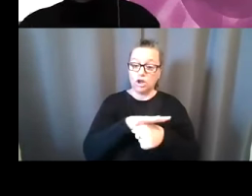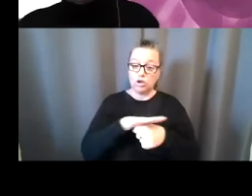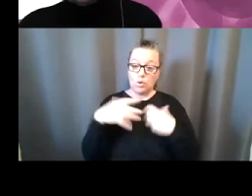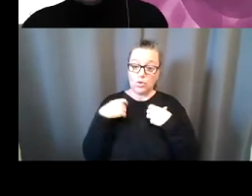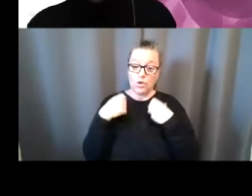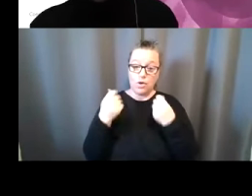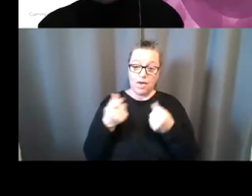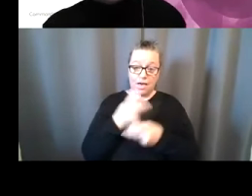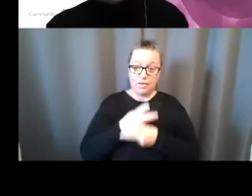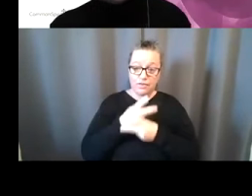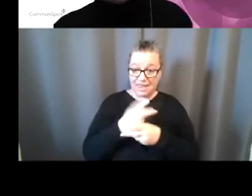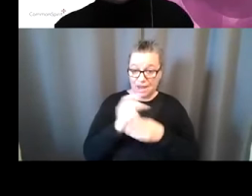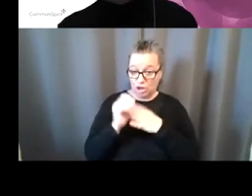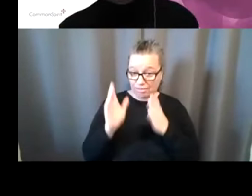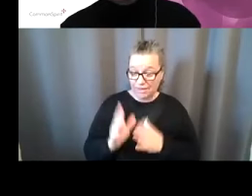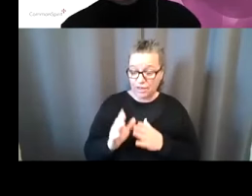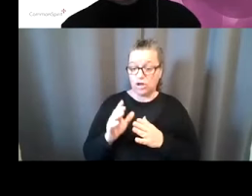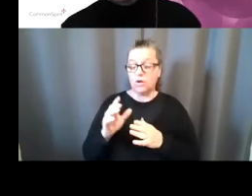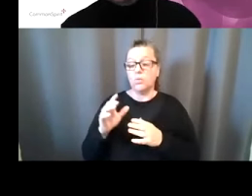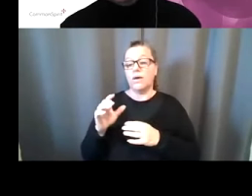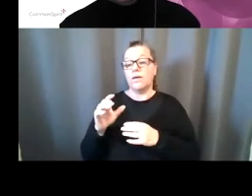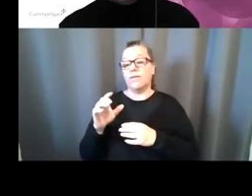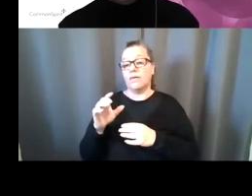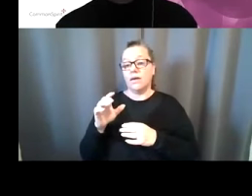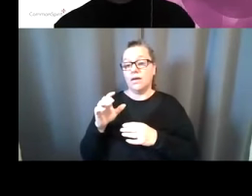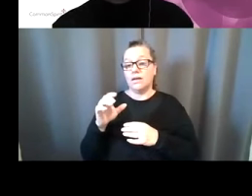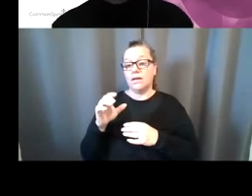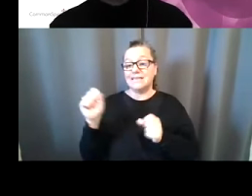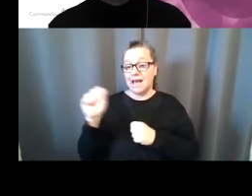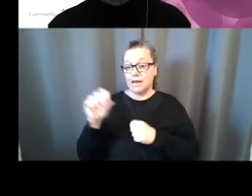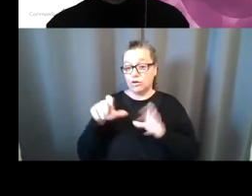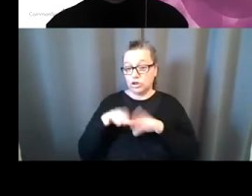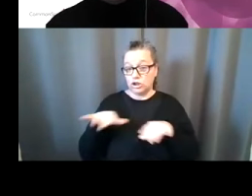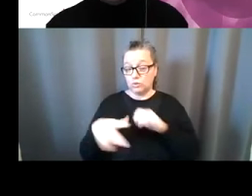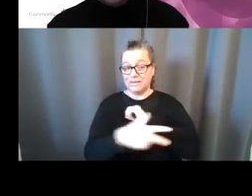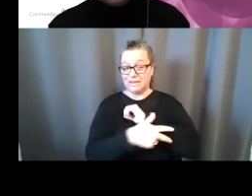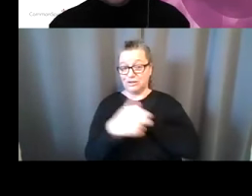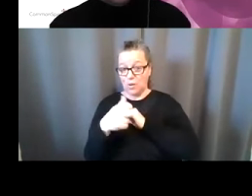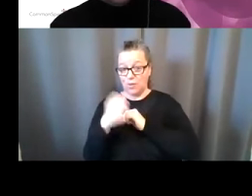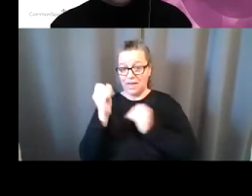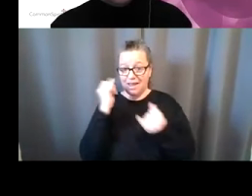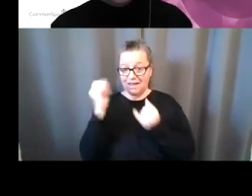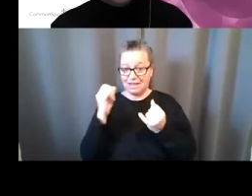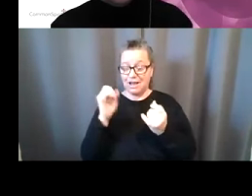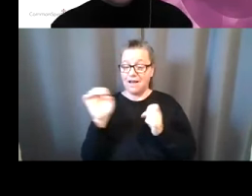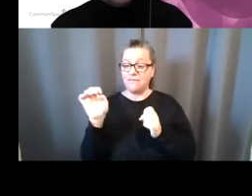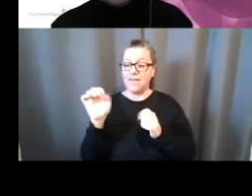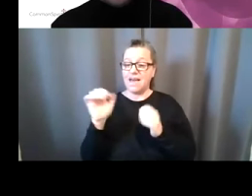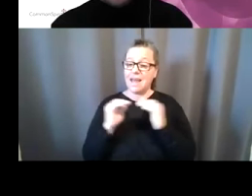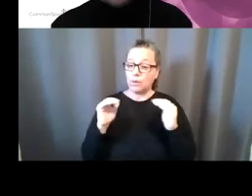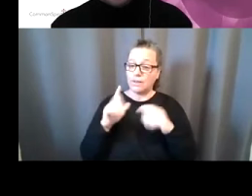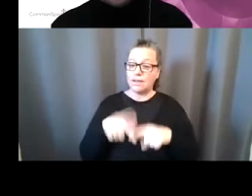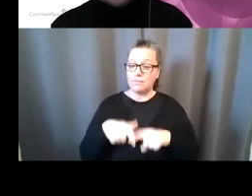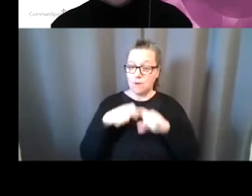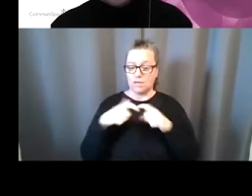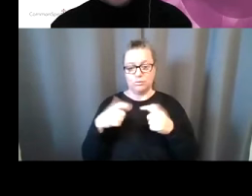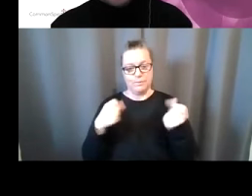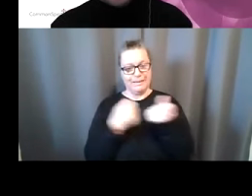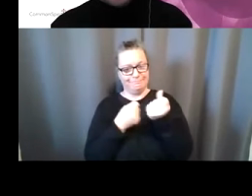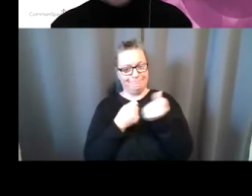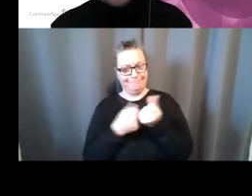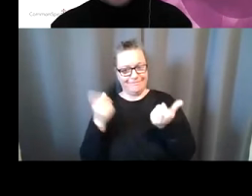Dr. Ben Danielson, did with Seattle Children's. And we've stolen the idea of the equity pause and made it our own. And as a side note, we're all big fans of his